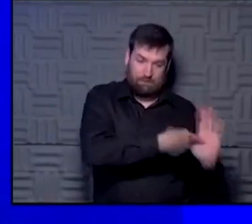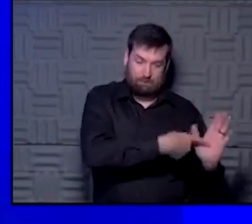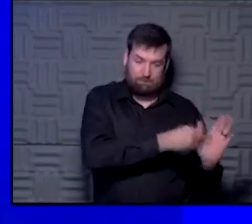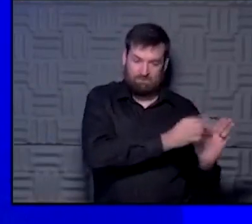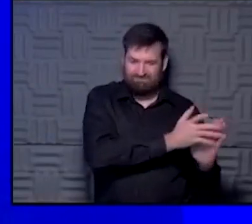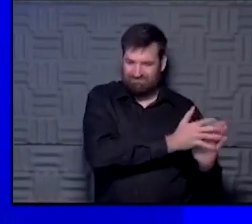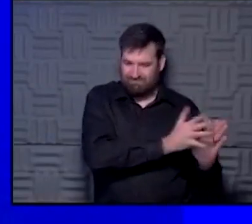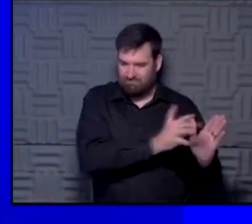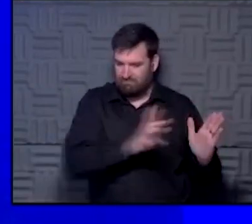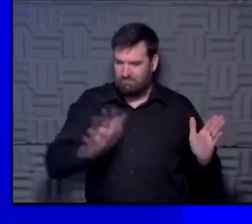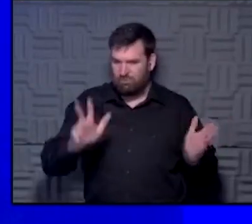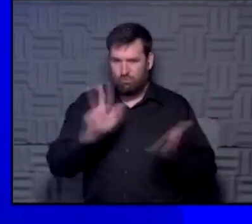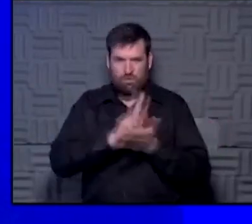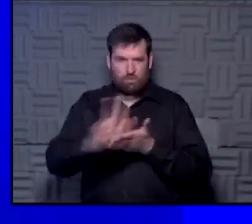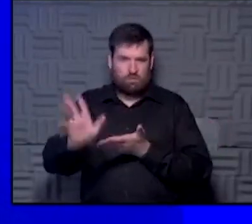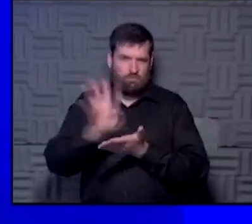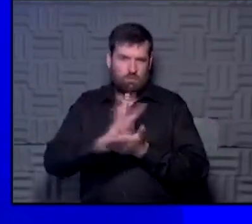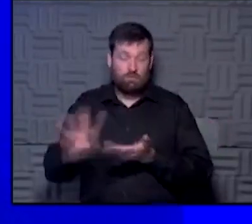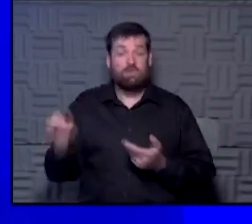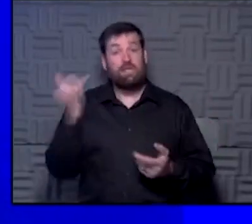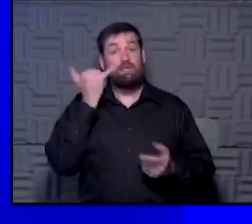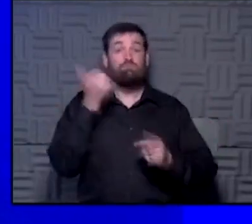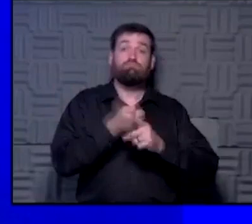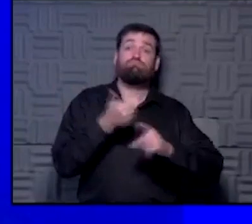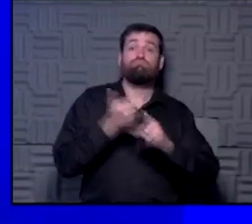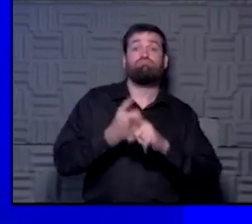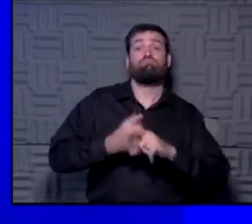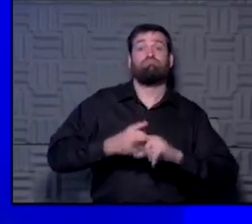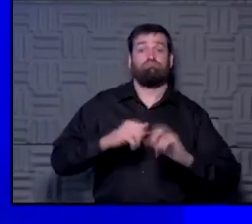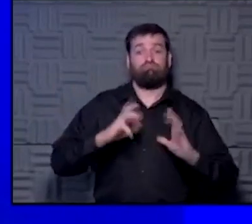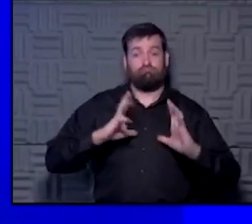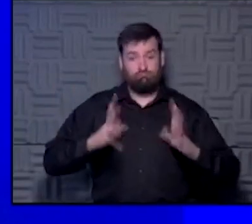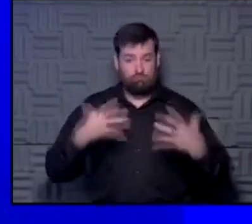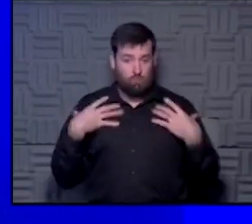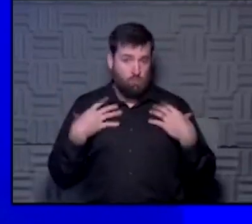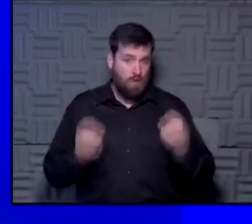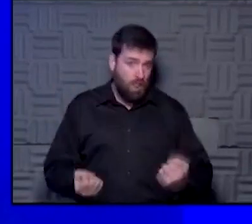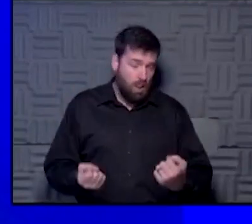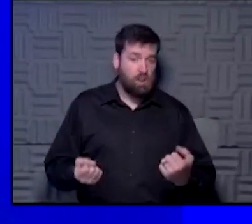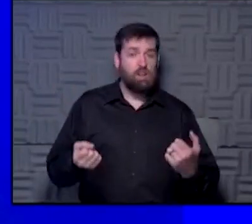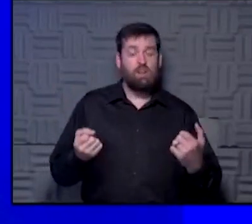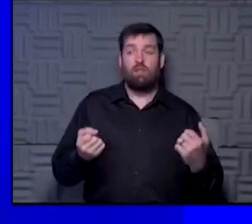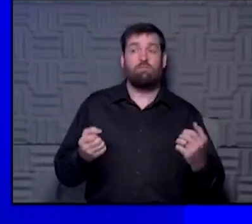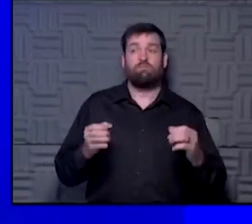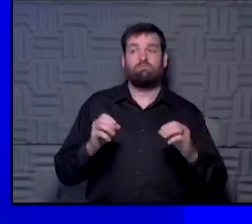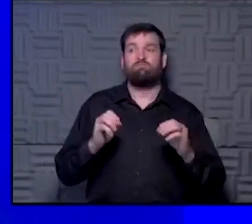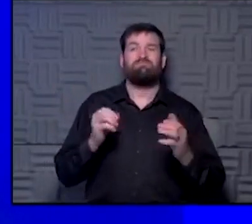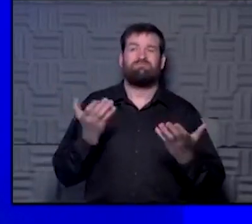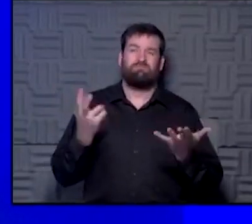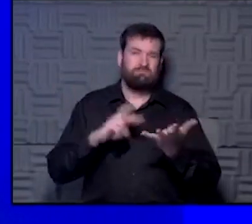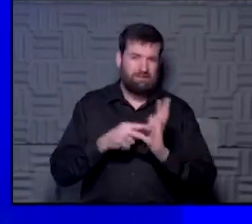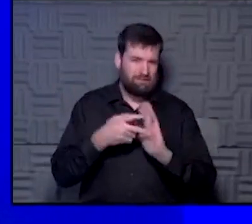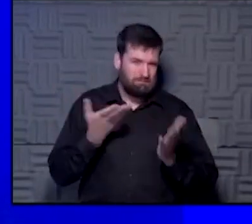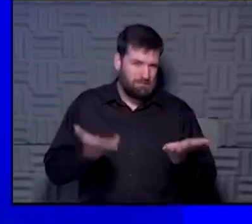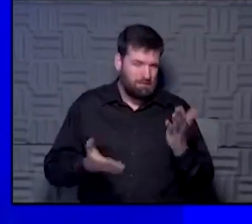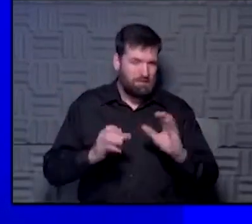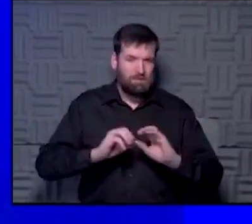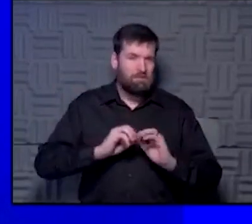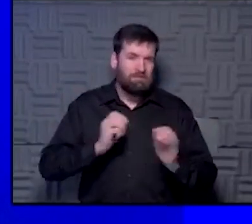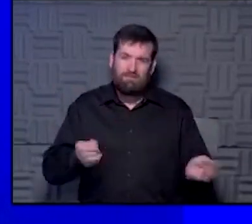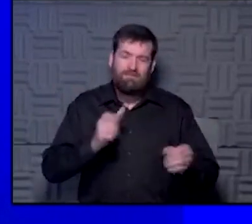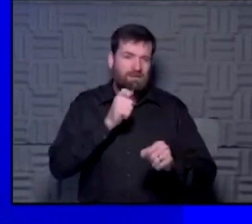onset. If you were well and you didn't have to go to the hospital, there's a concern that maybe you don't have high enough antibody titers, because we